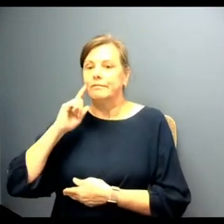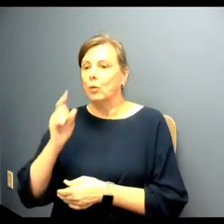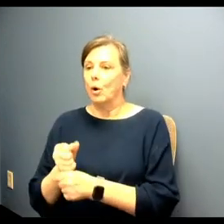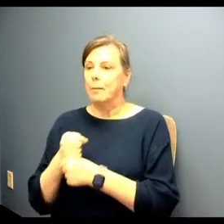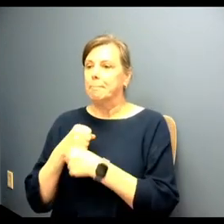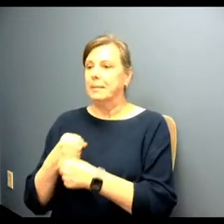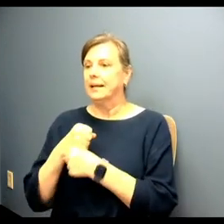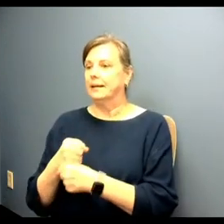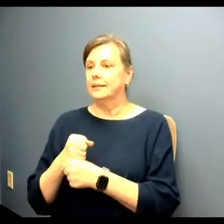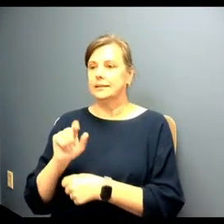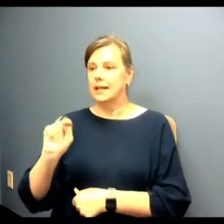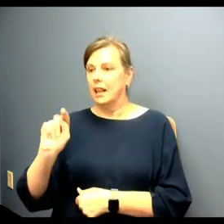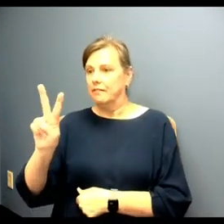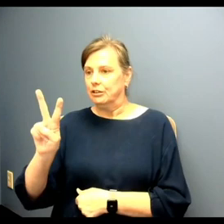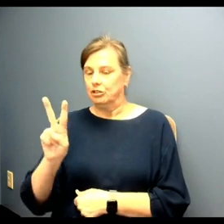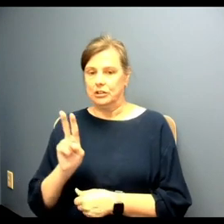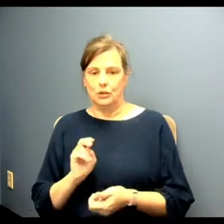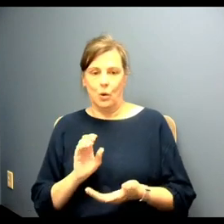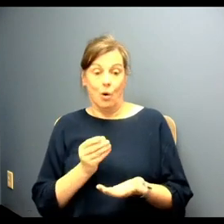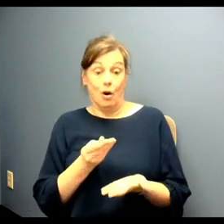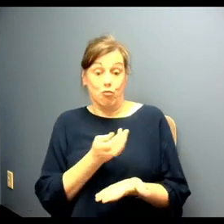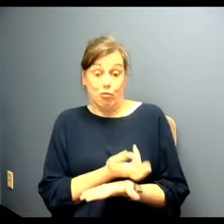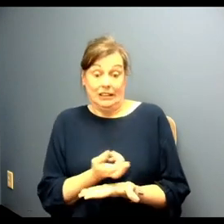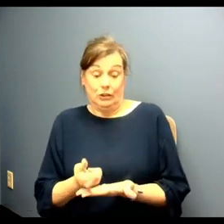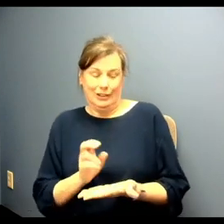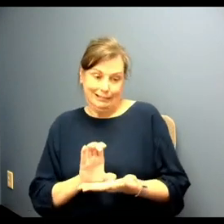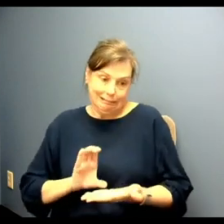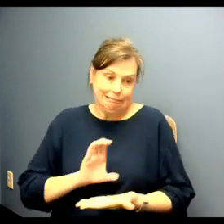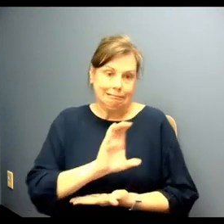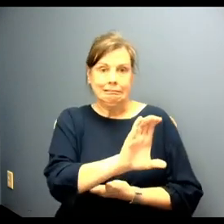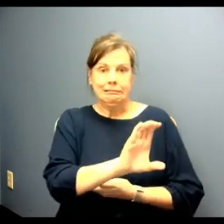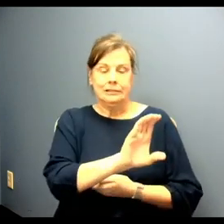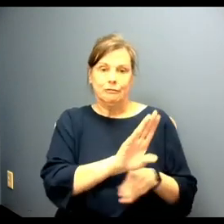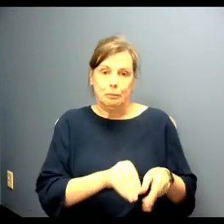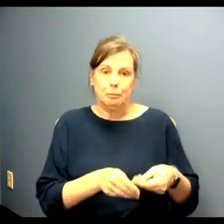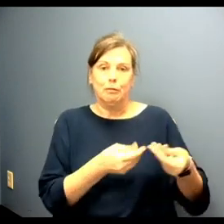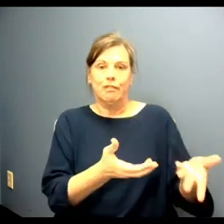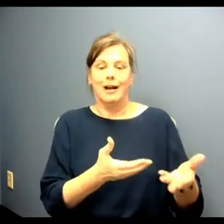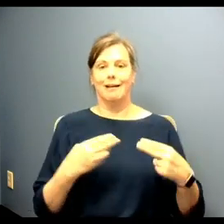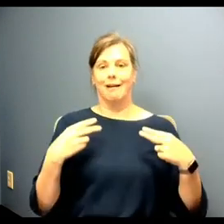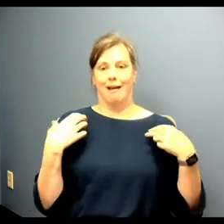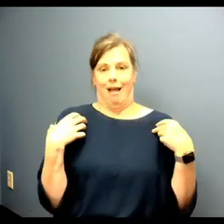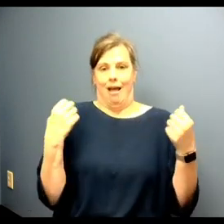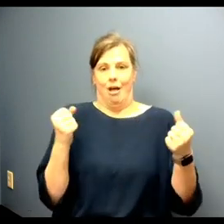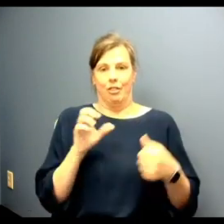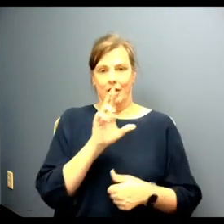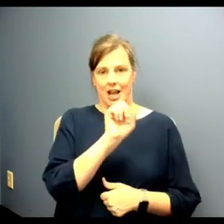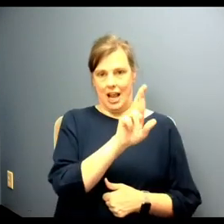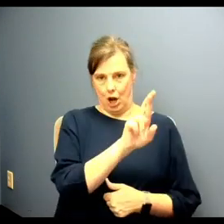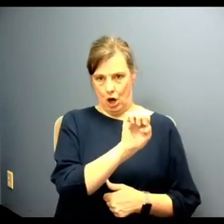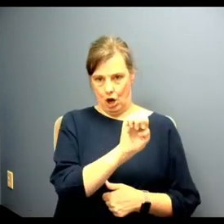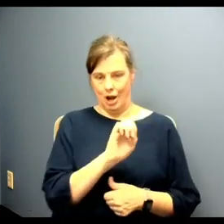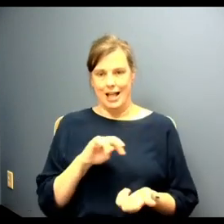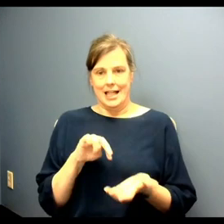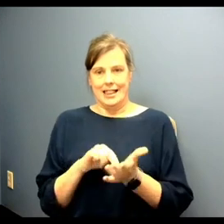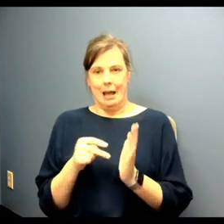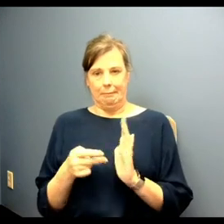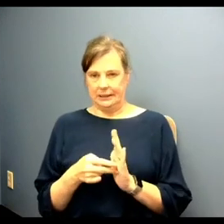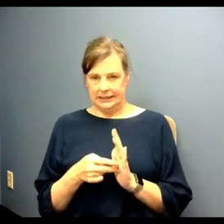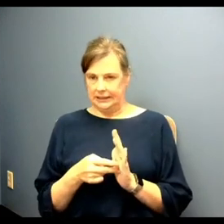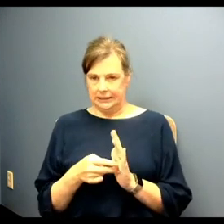we could have made. And so that's the deadweight loss that we experience as a society for consuming too much of some